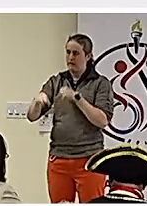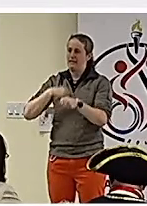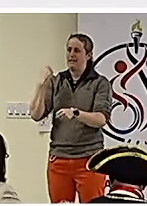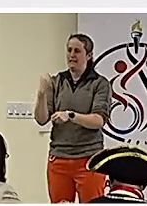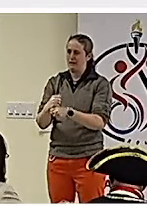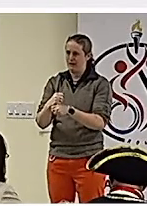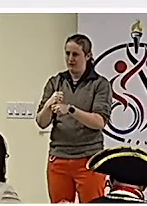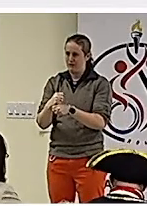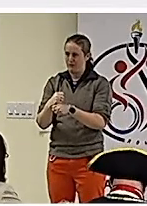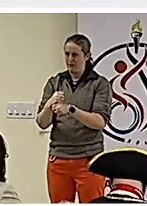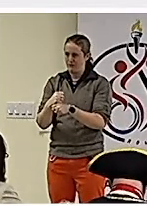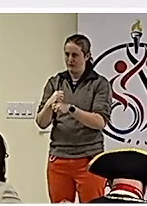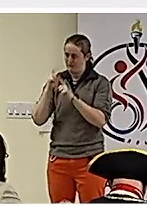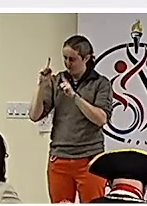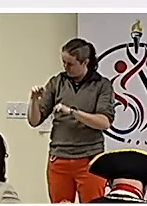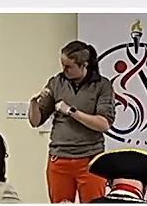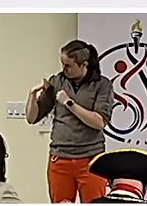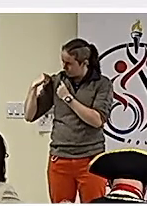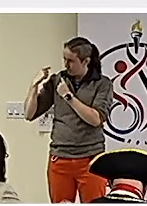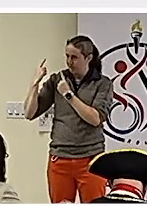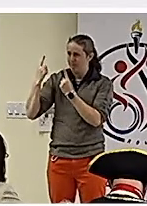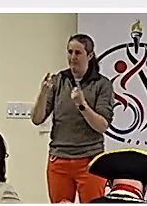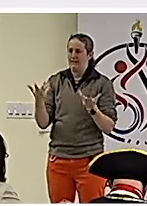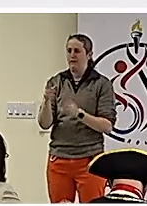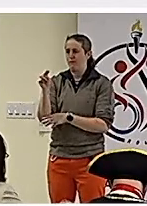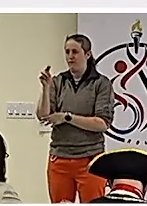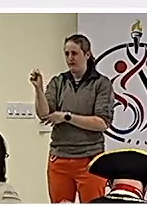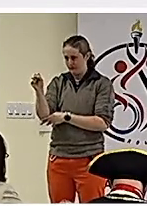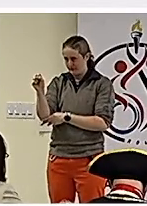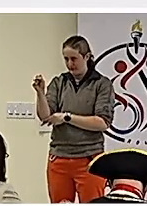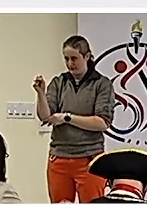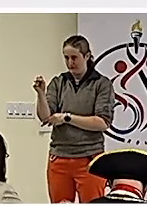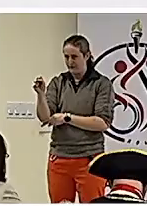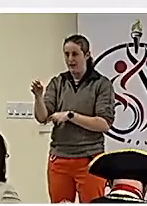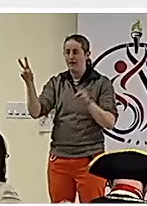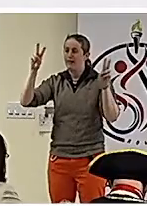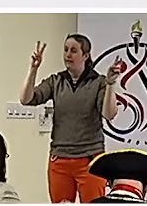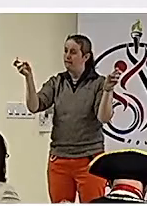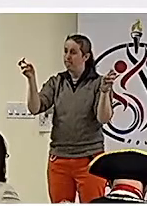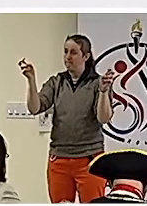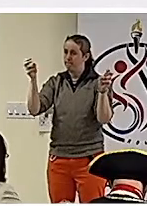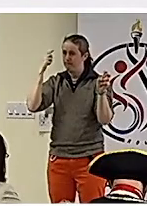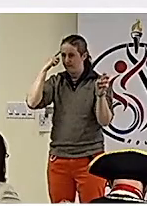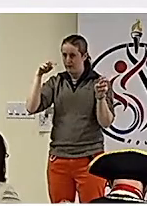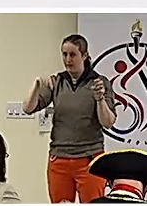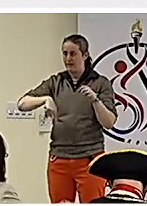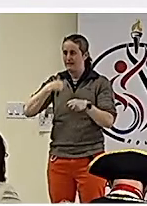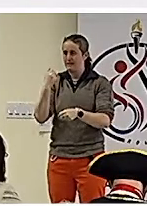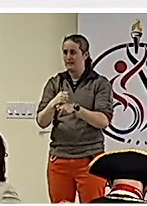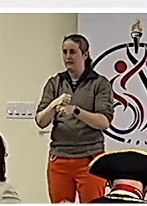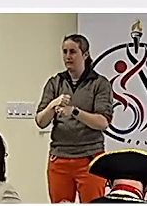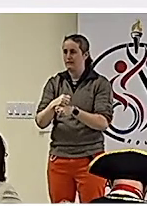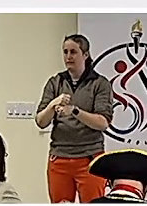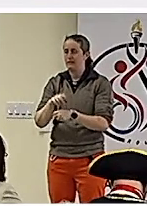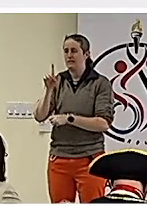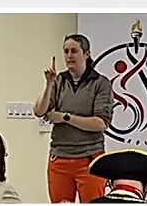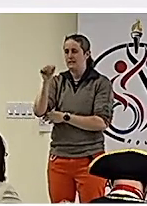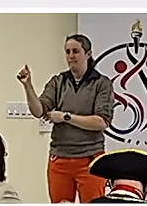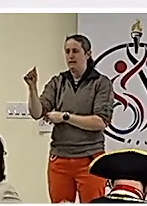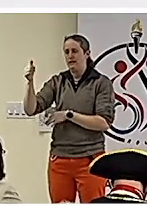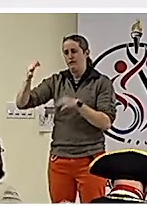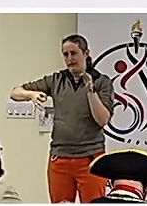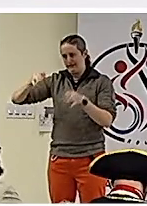awareness initiative has taken place in Nova Scotia, the theme for 2026 is Disability